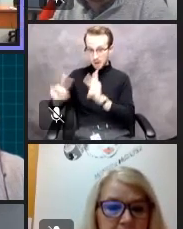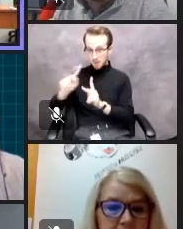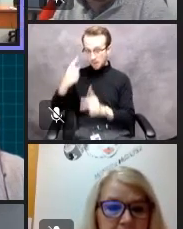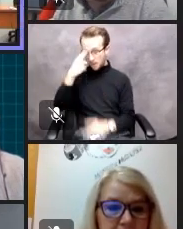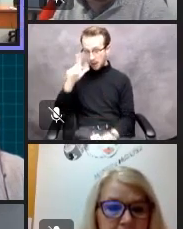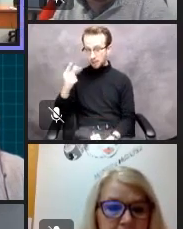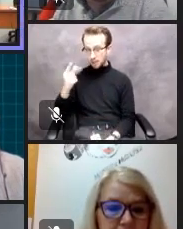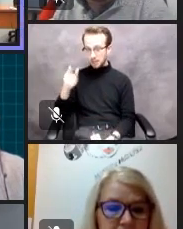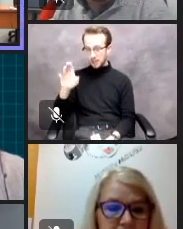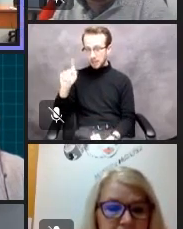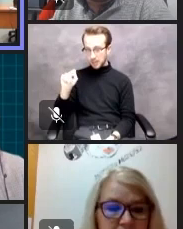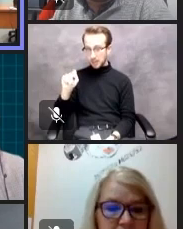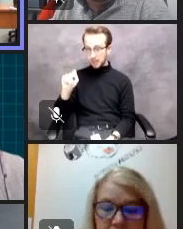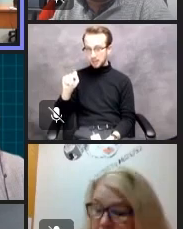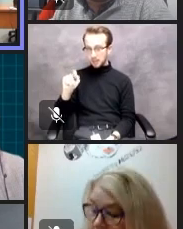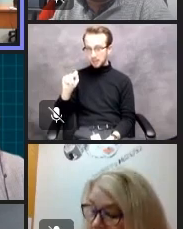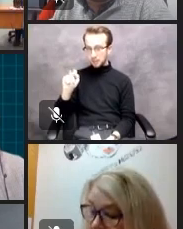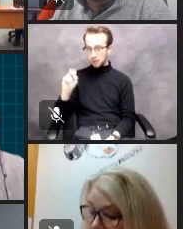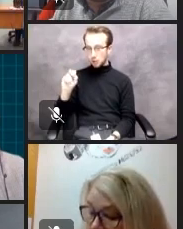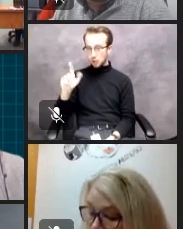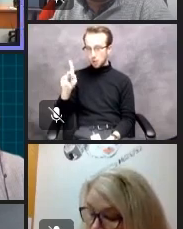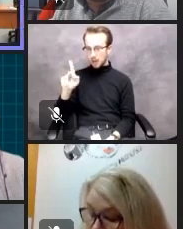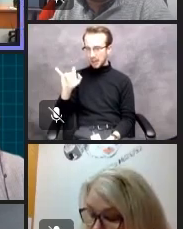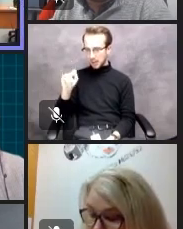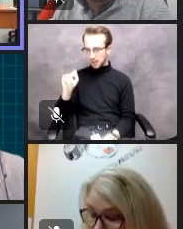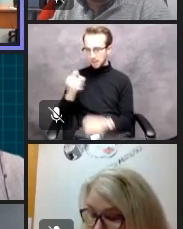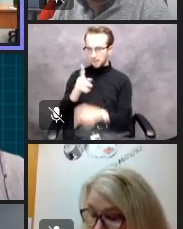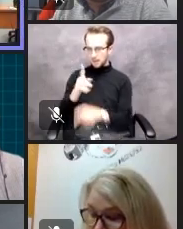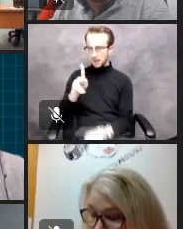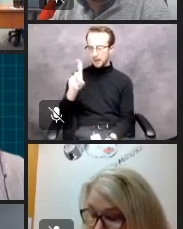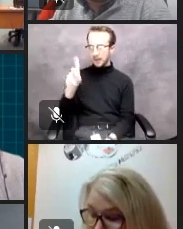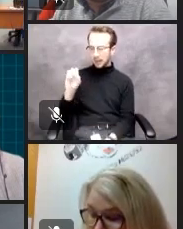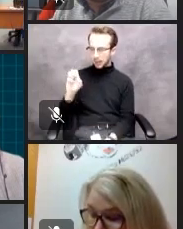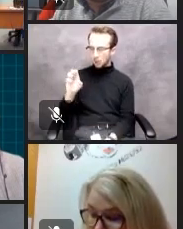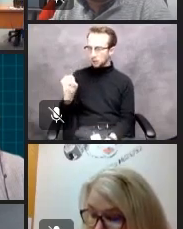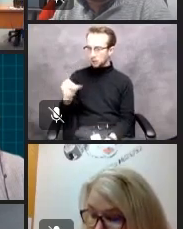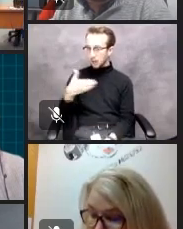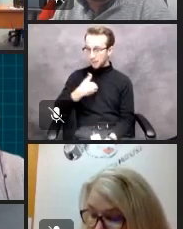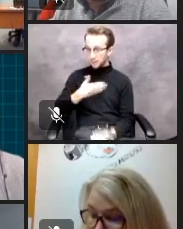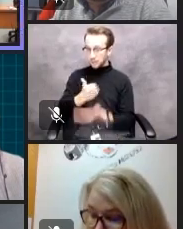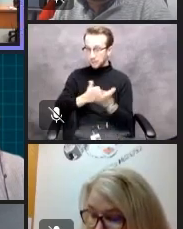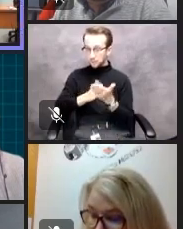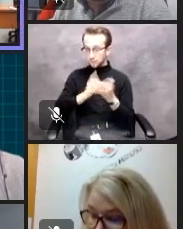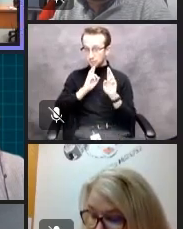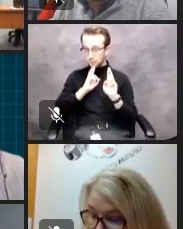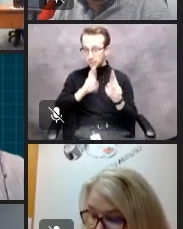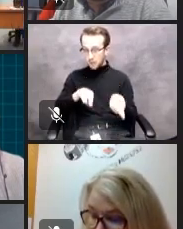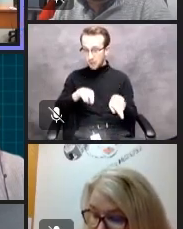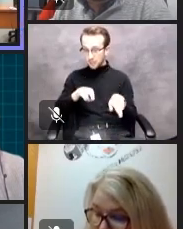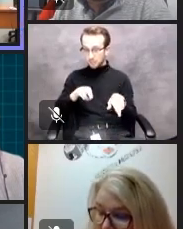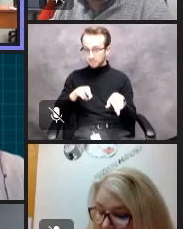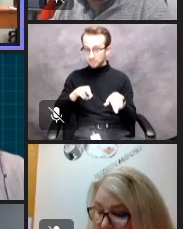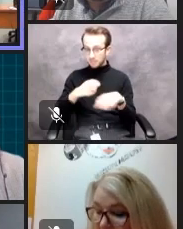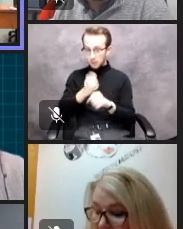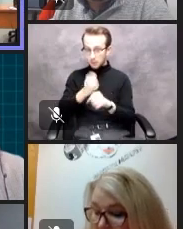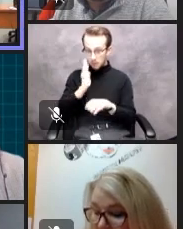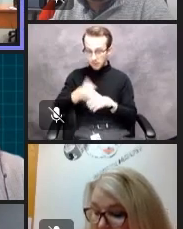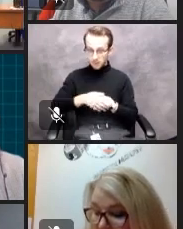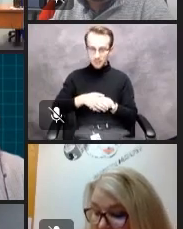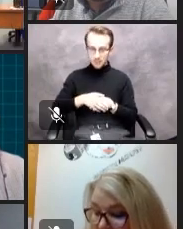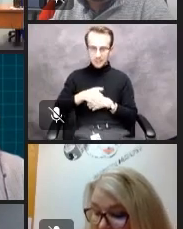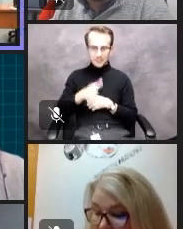from the KDE, or will there be some type of response produced? Because there doesn't look to